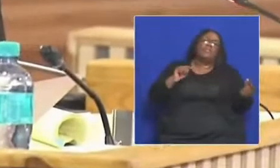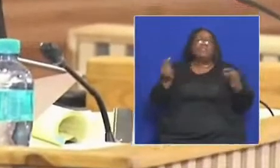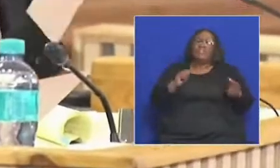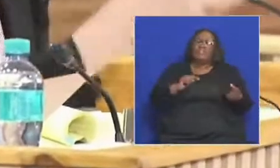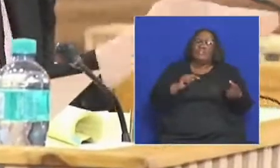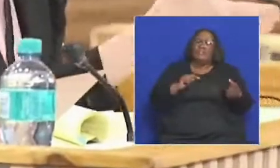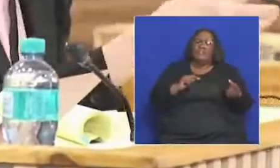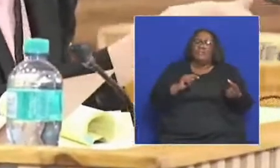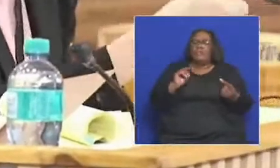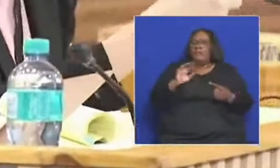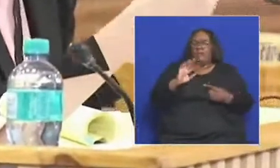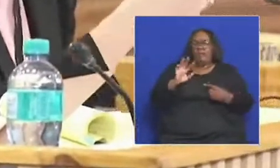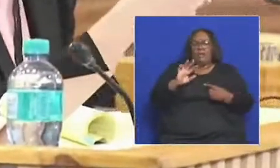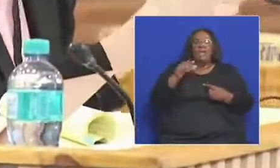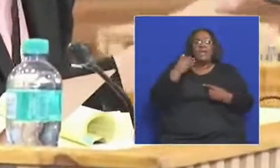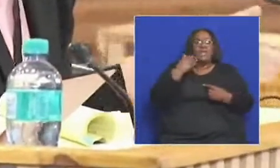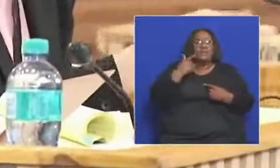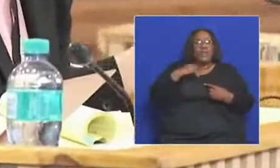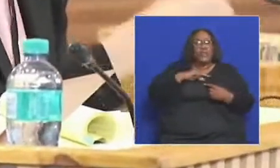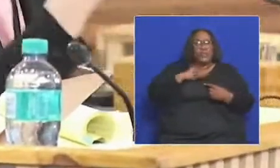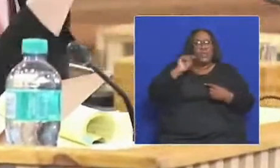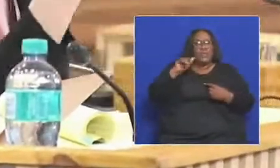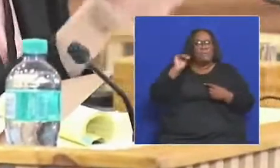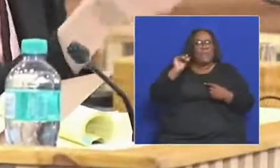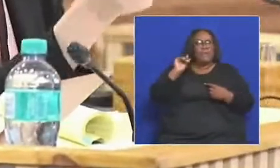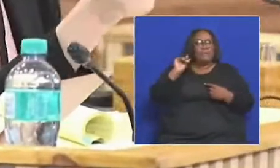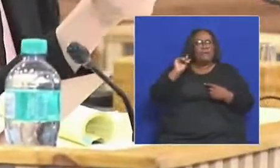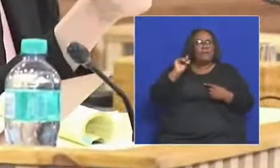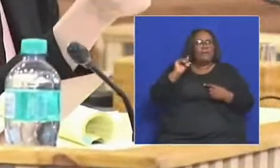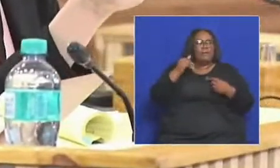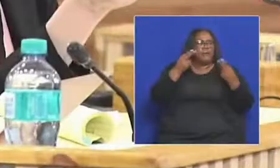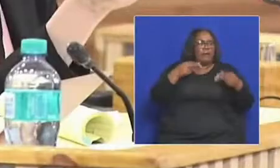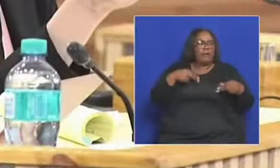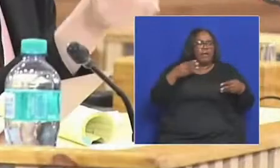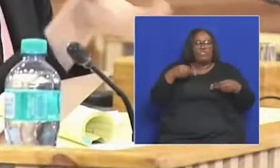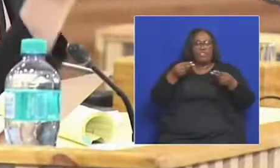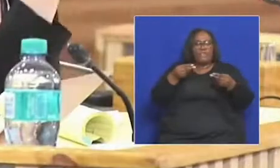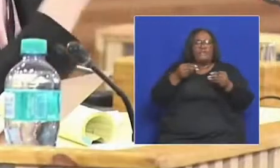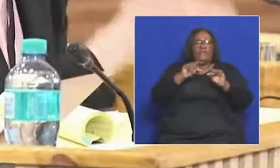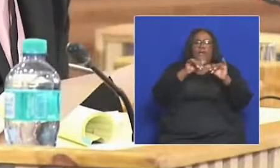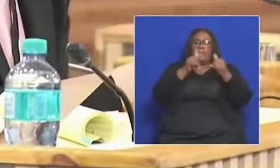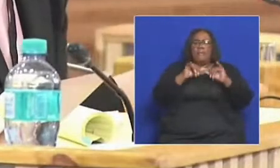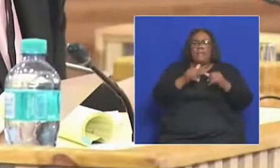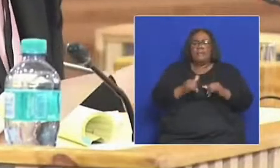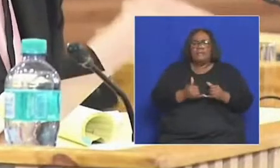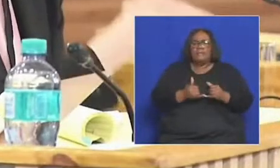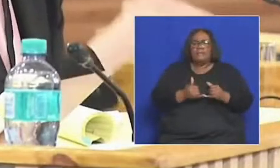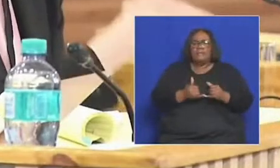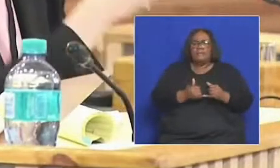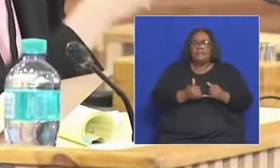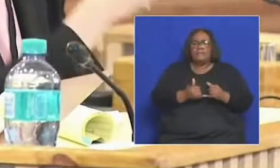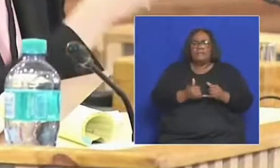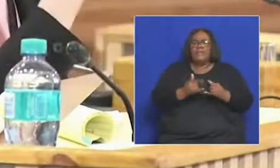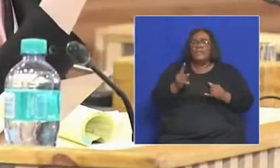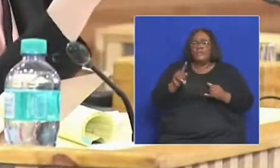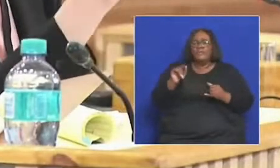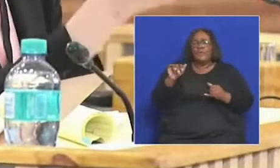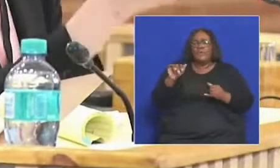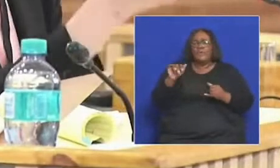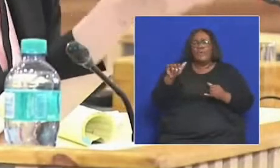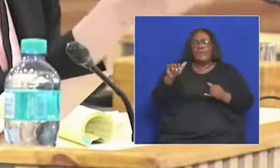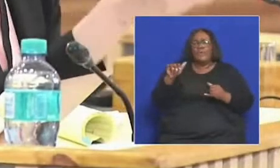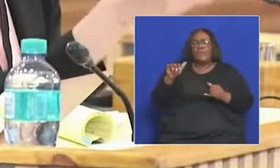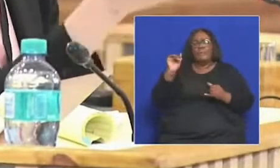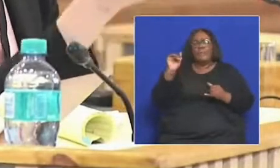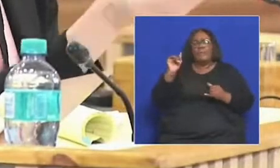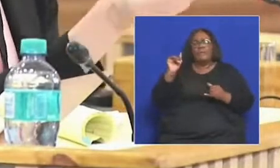yourself to or not. If we give you are in possession of the bank statements provided to us, we